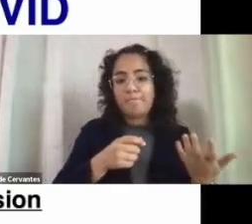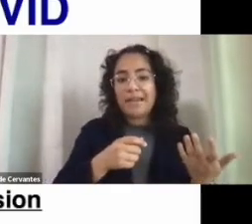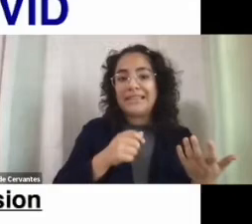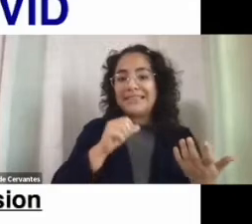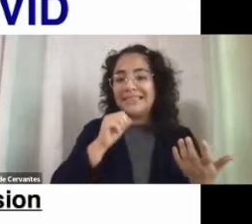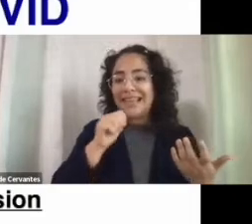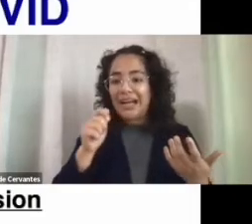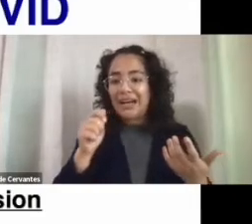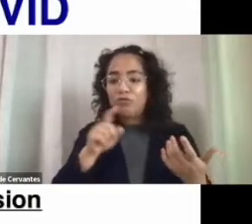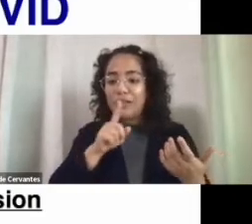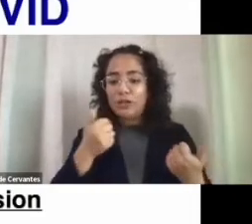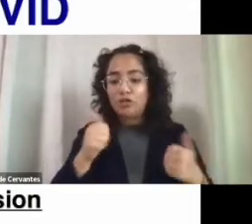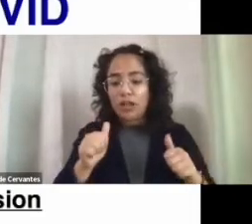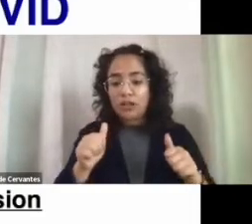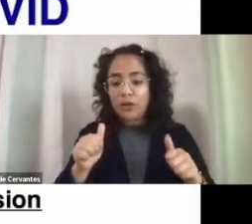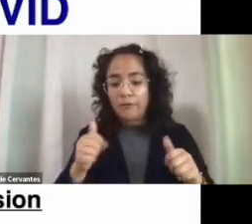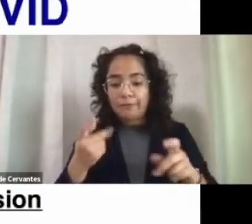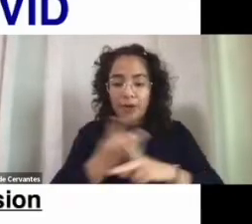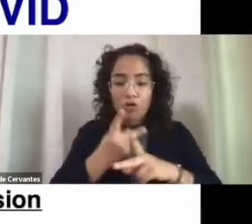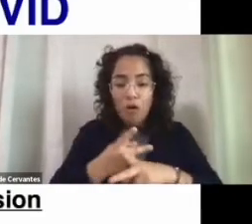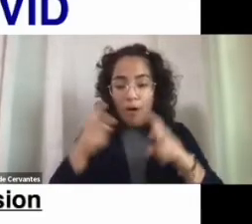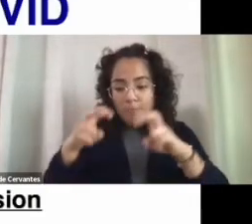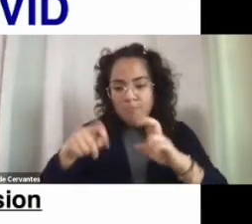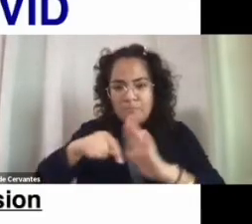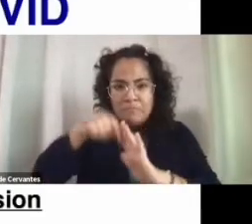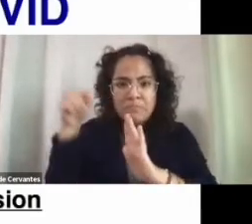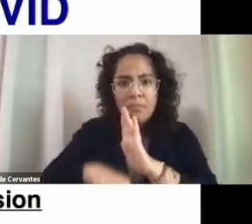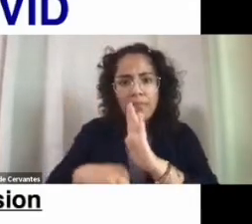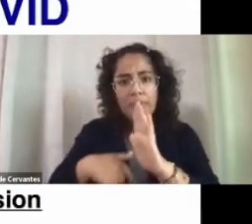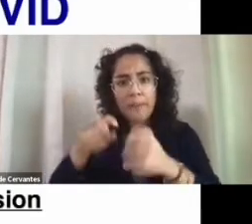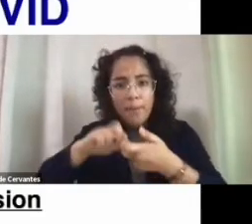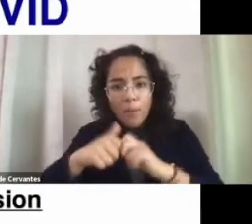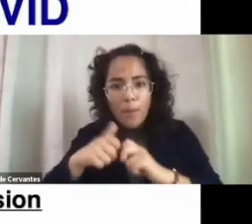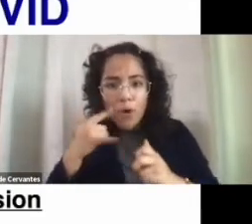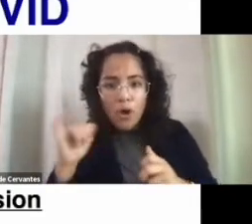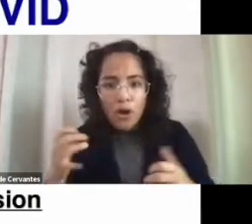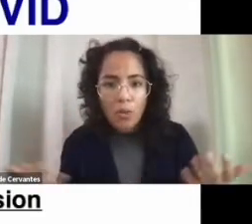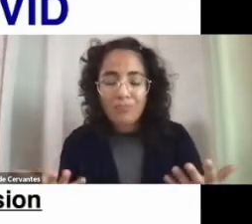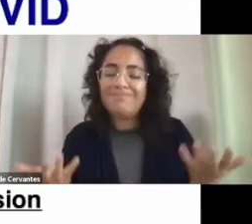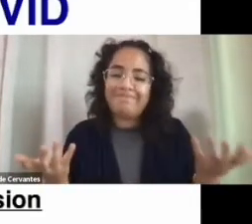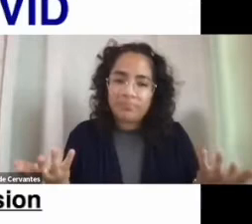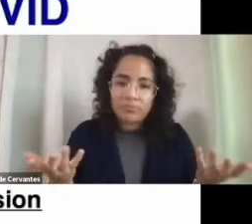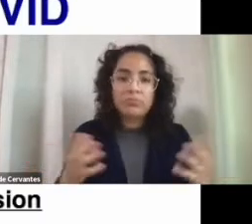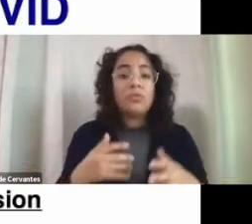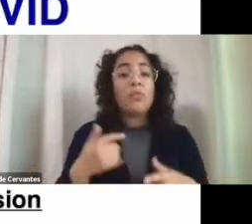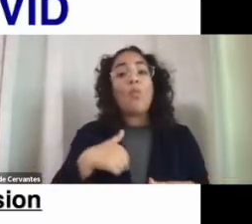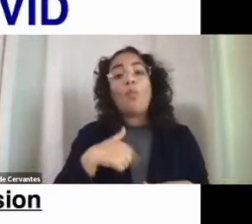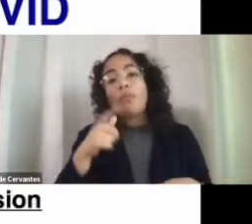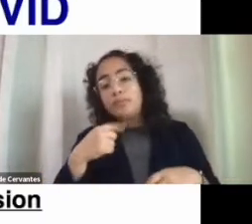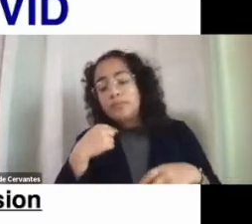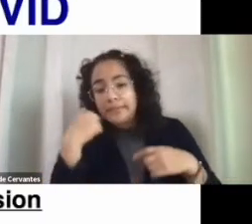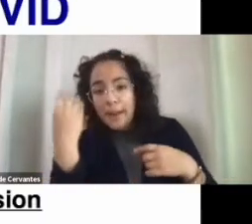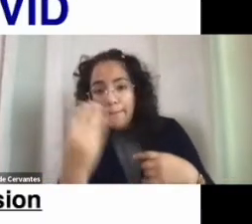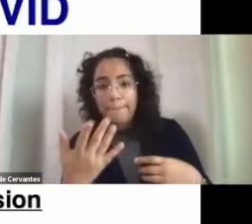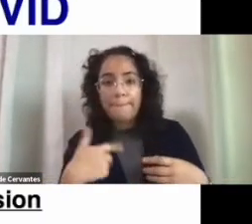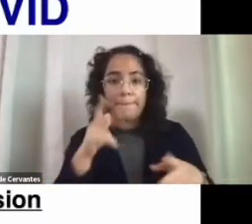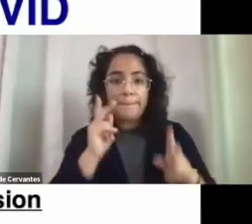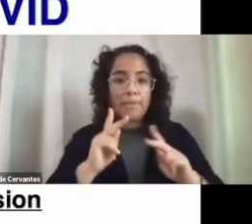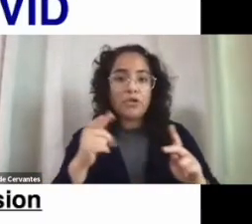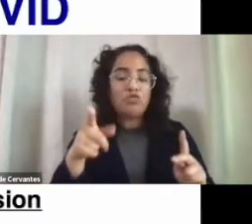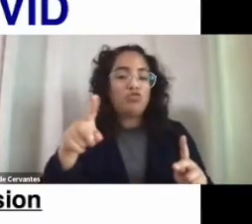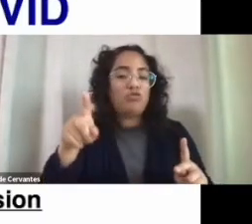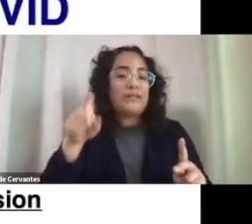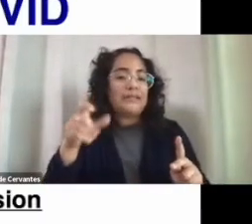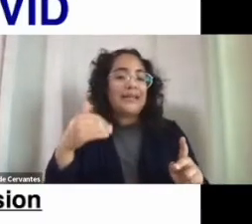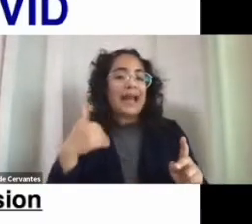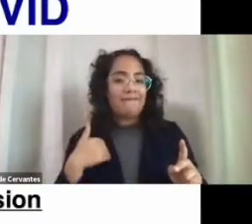don't have a definitive answer on what that might be. What I tell people is that you really need to have a provider